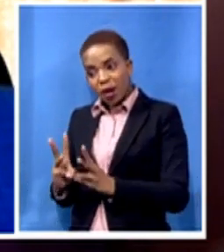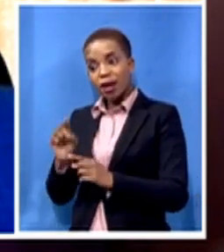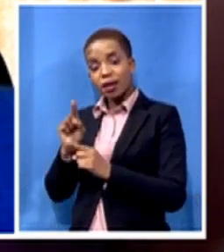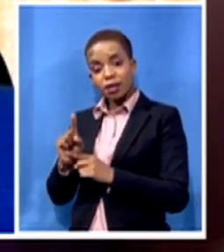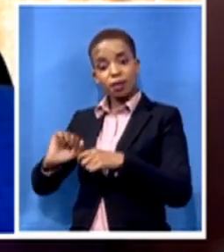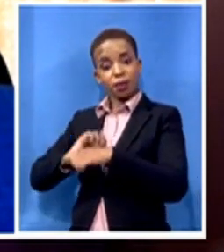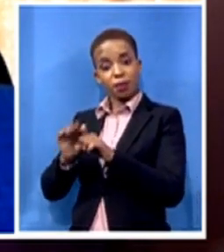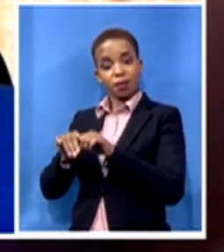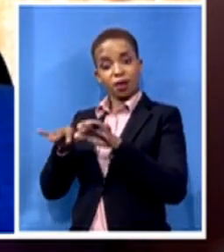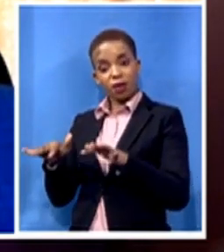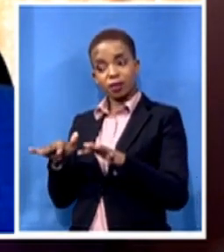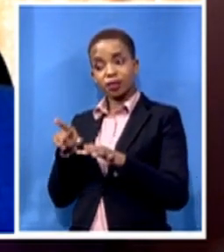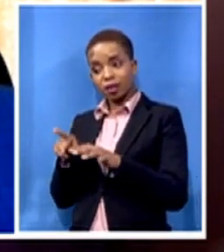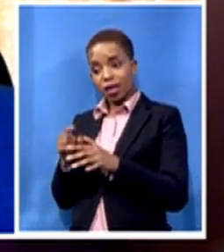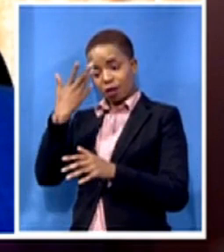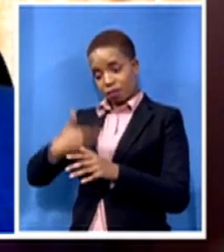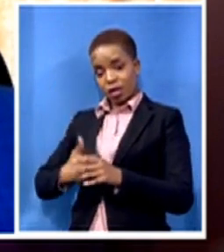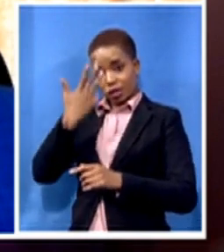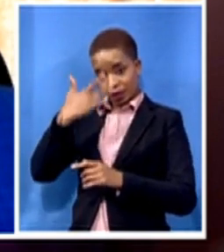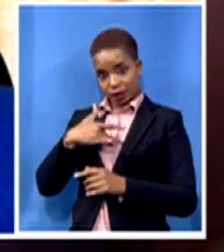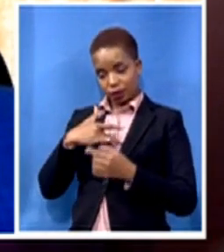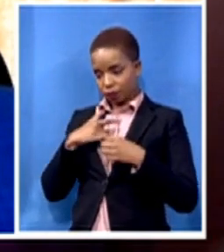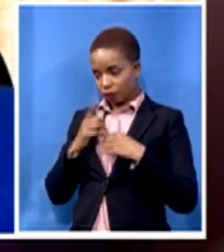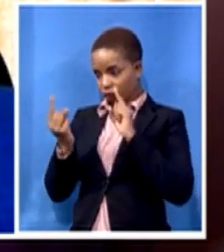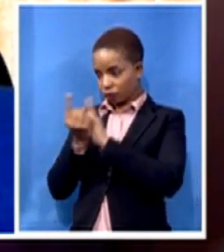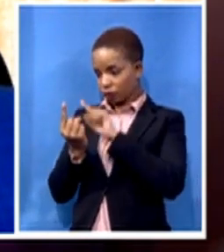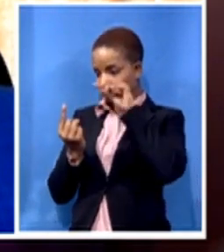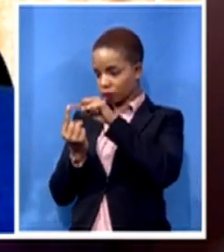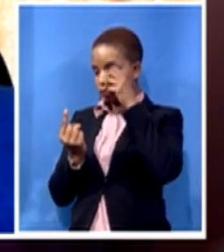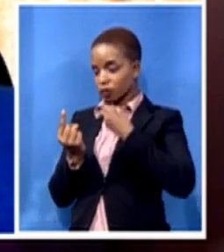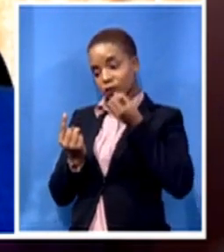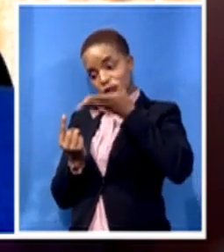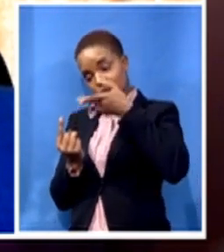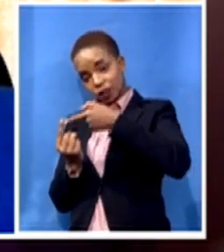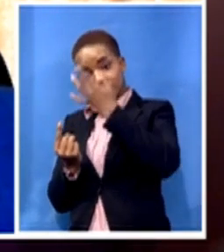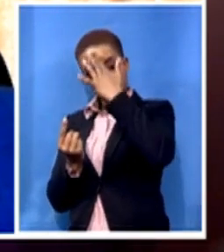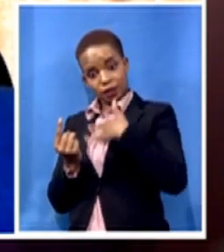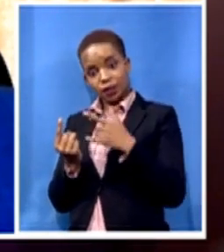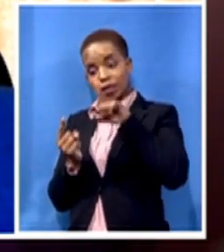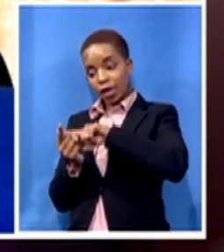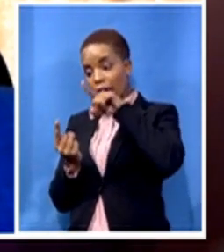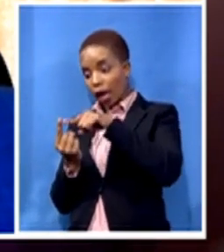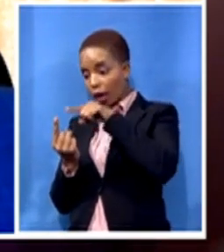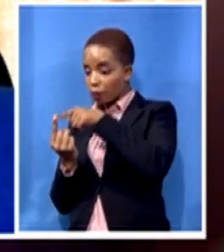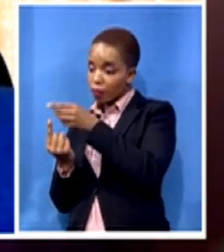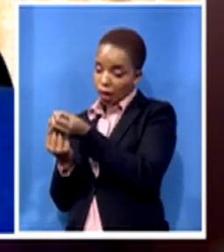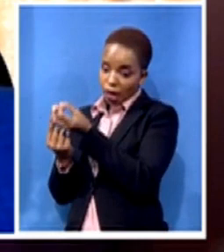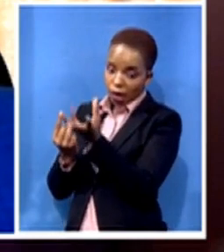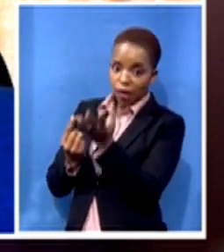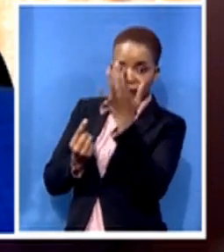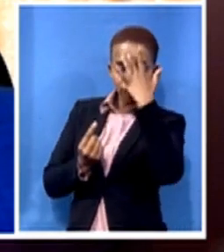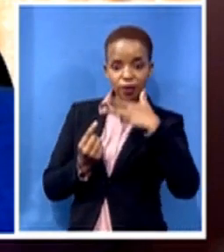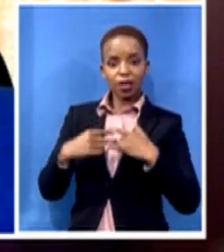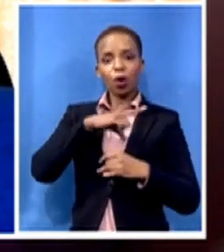about the mutation of the virus? I heard a reporting recently saying that a strain of the virus